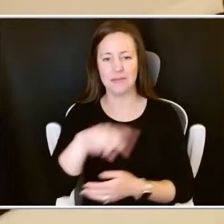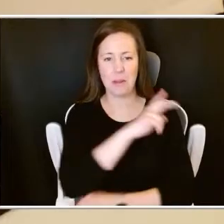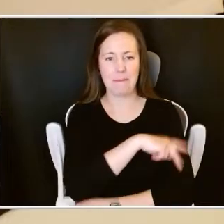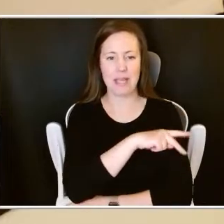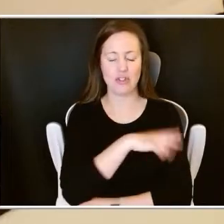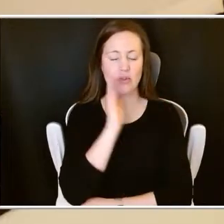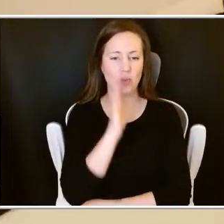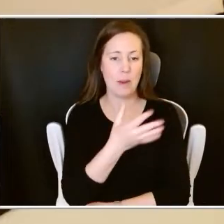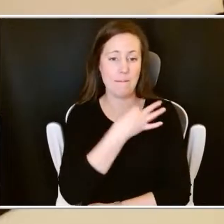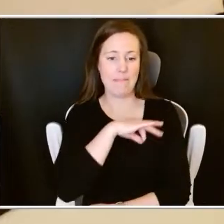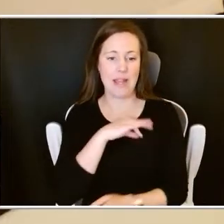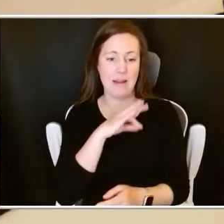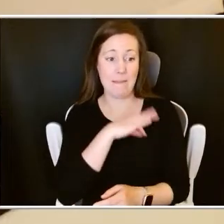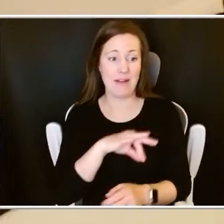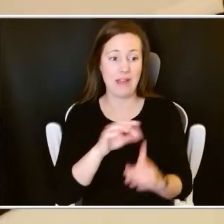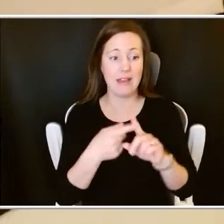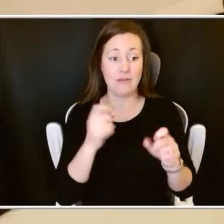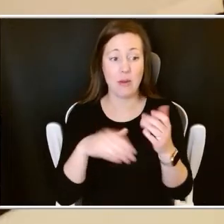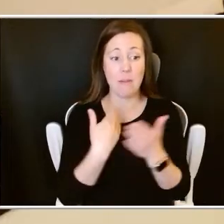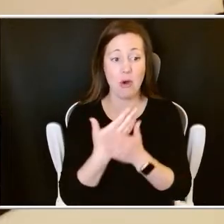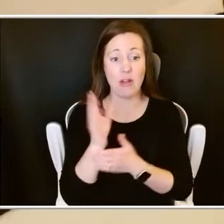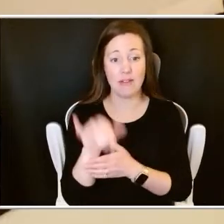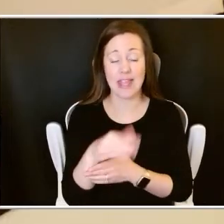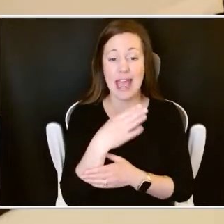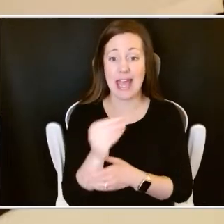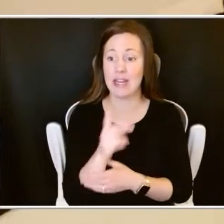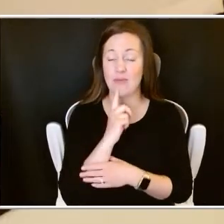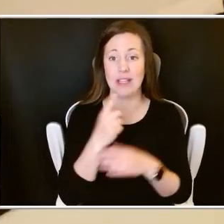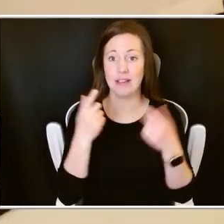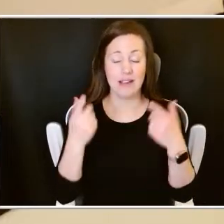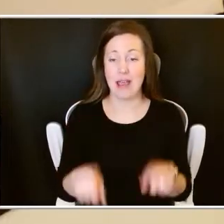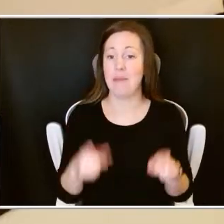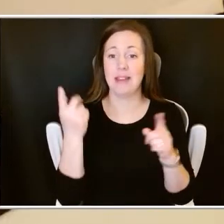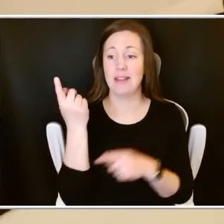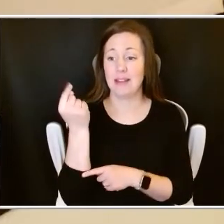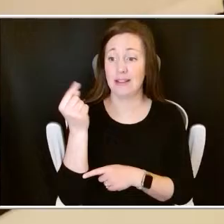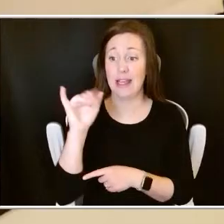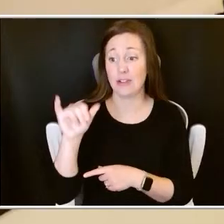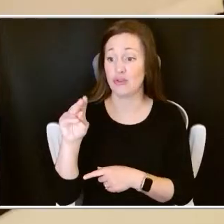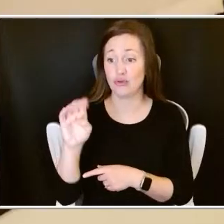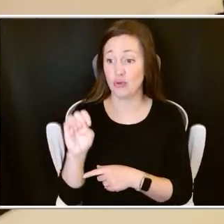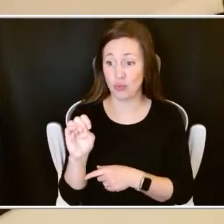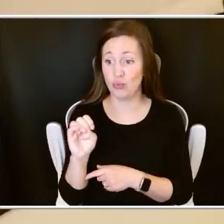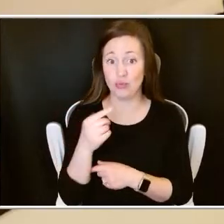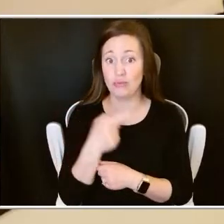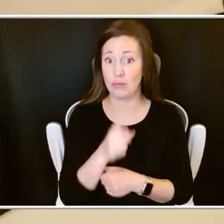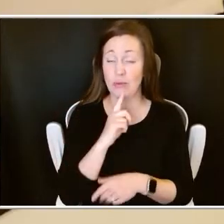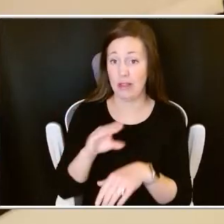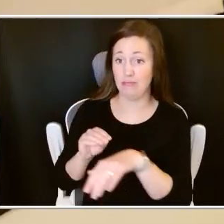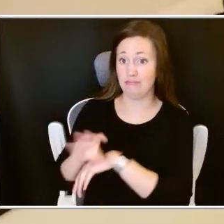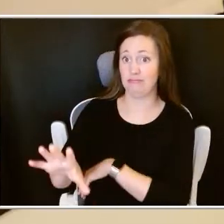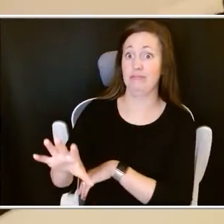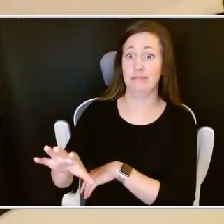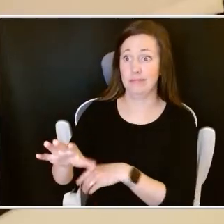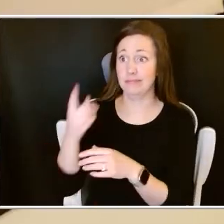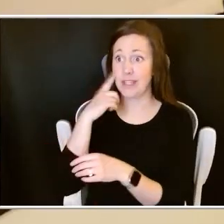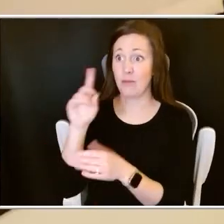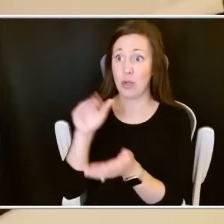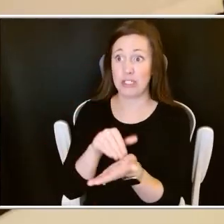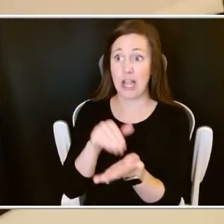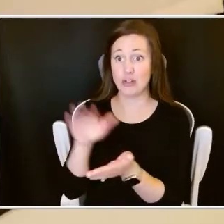all this, and lo and behold, last June it changed practice across the